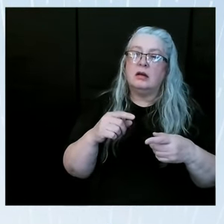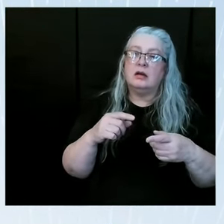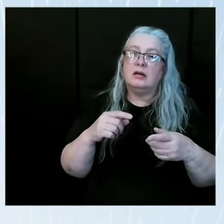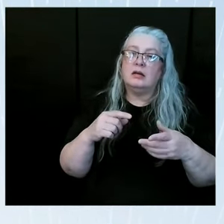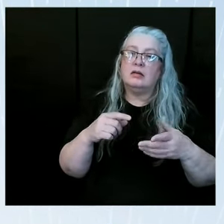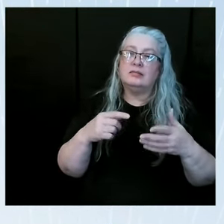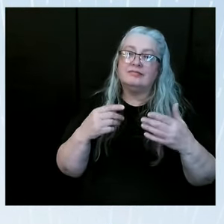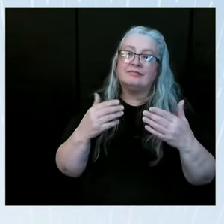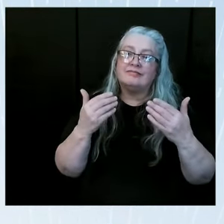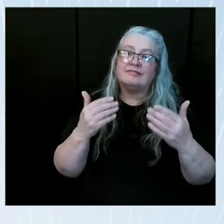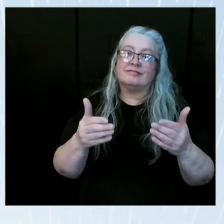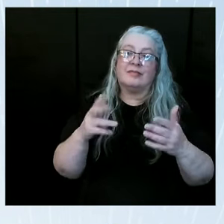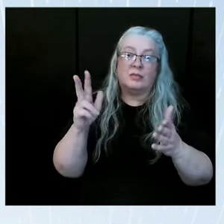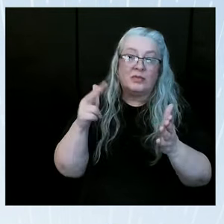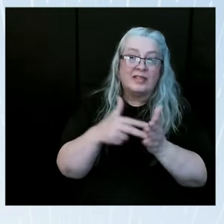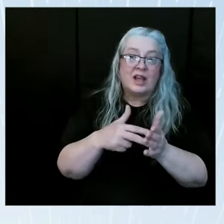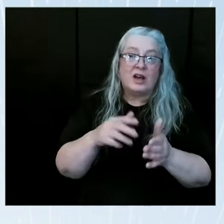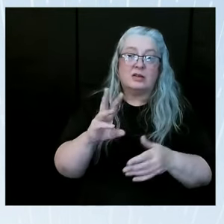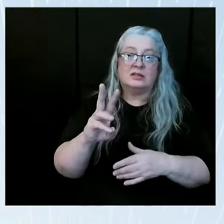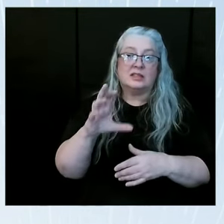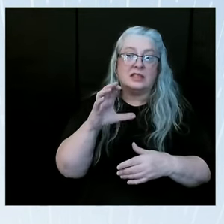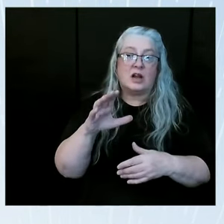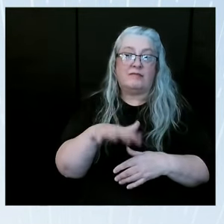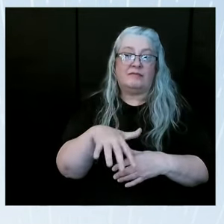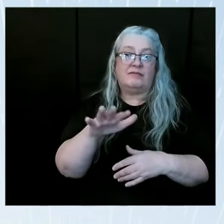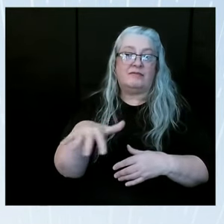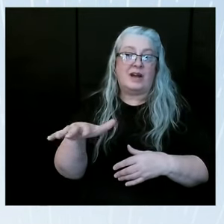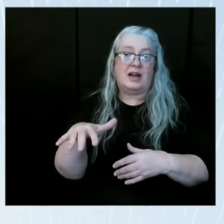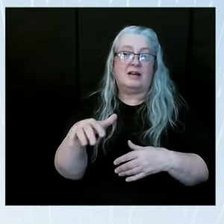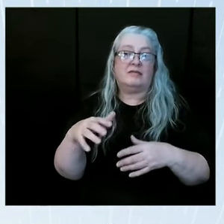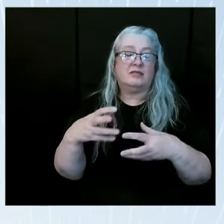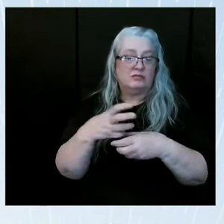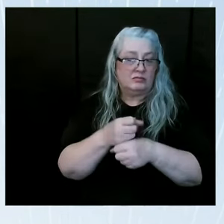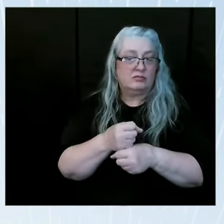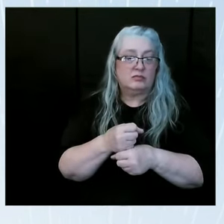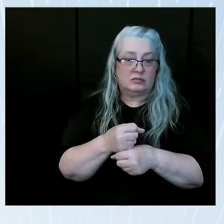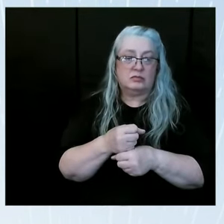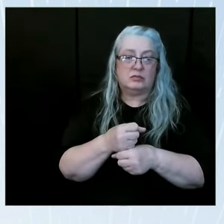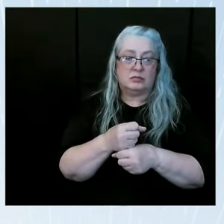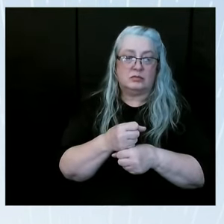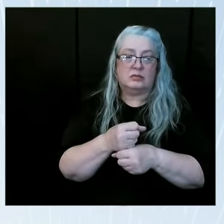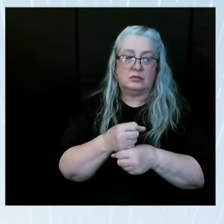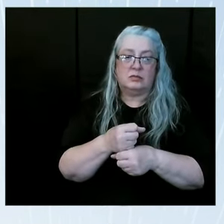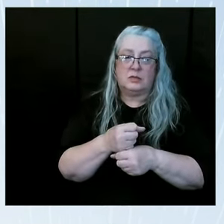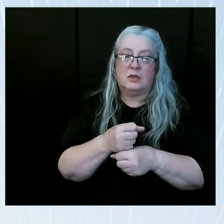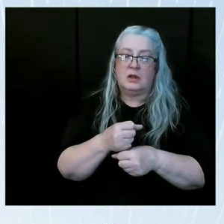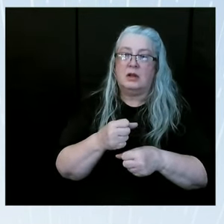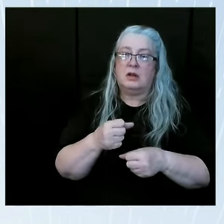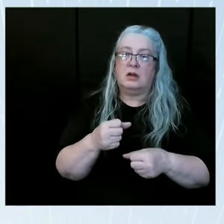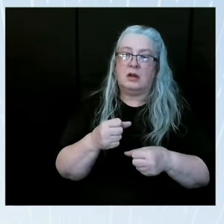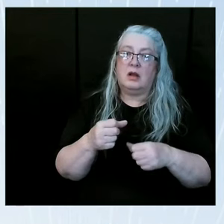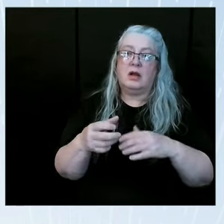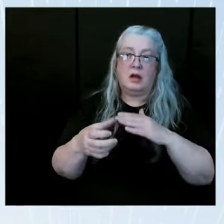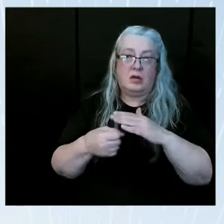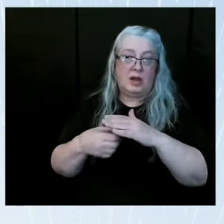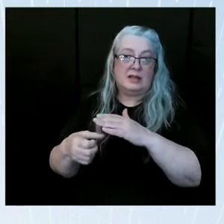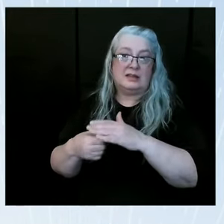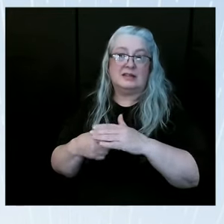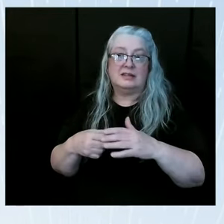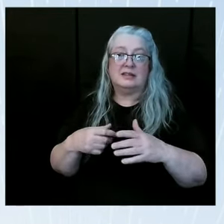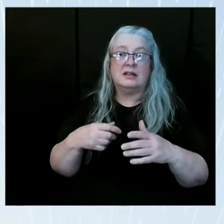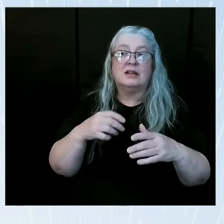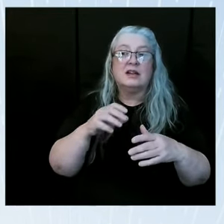3,655 human trafficking arrests this past year, an increase of more than 50% over the last fiscal